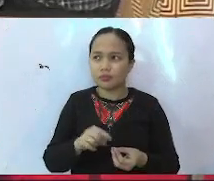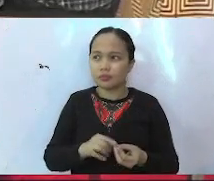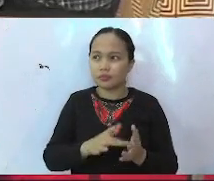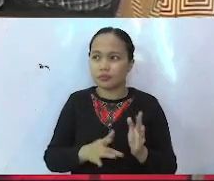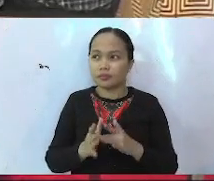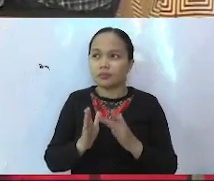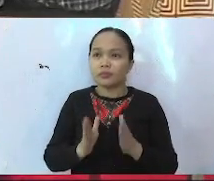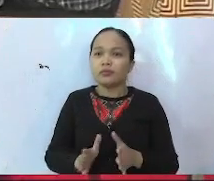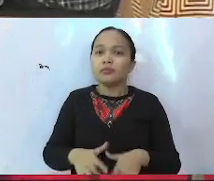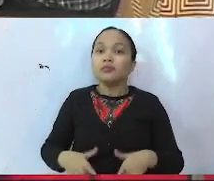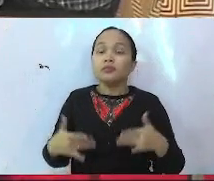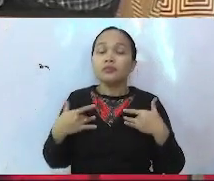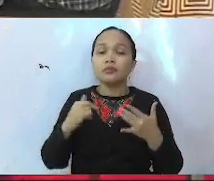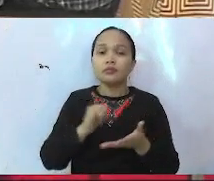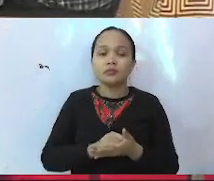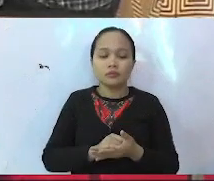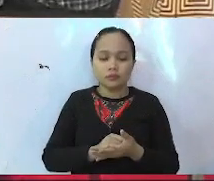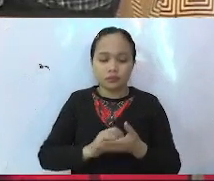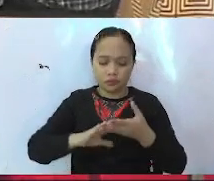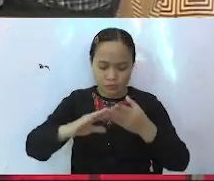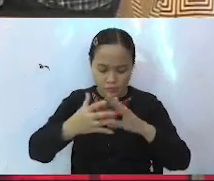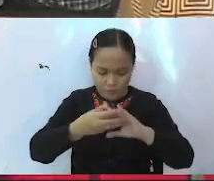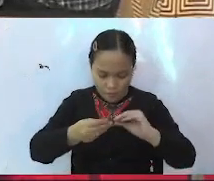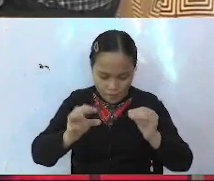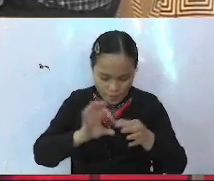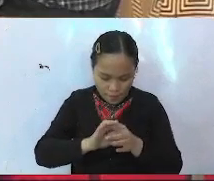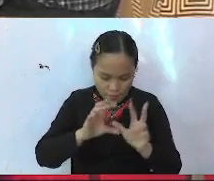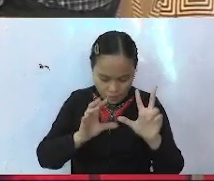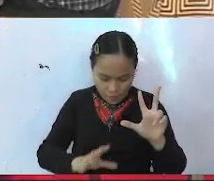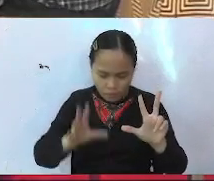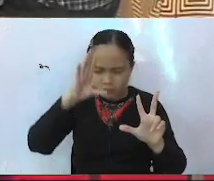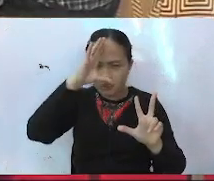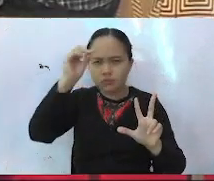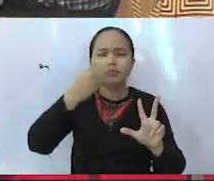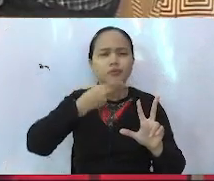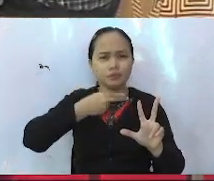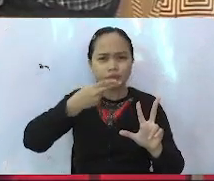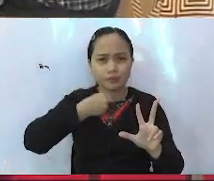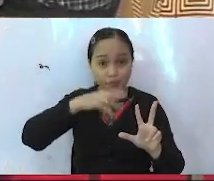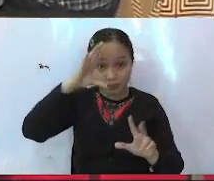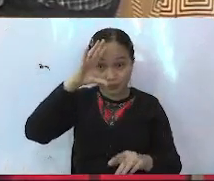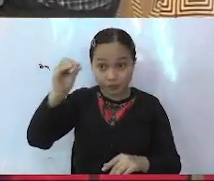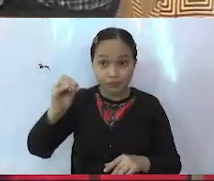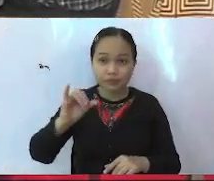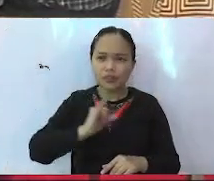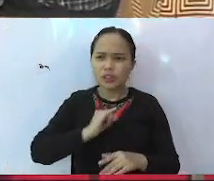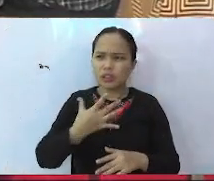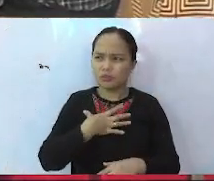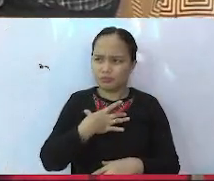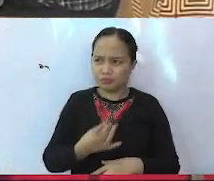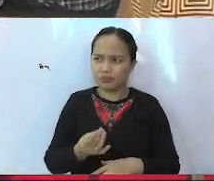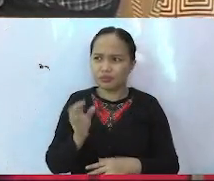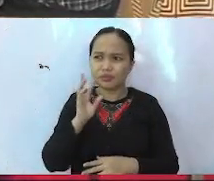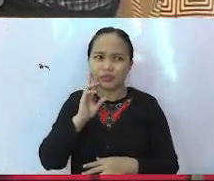you know, sir, that story of Shadrach, Meshach, and Abednego, these three Hebrew boys, You see, I like